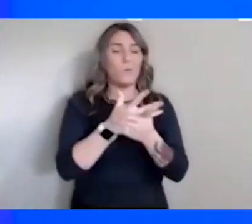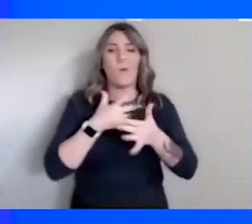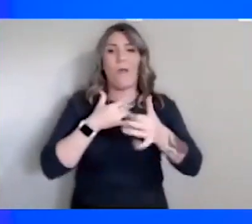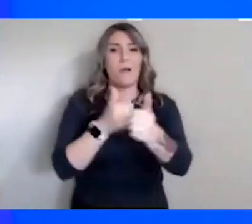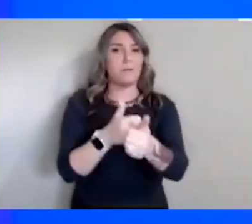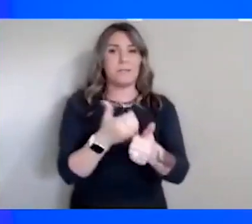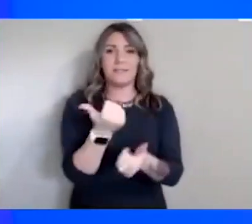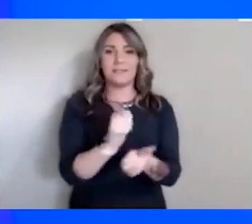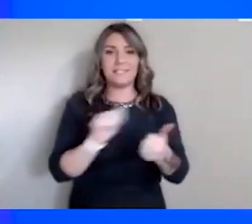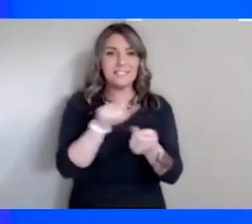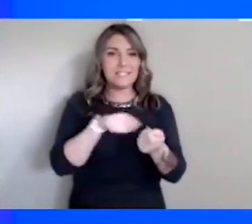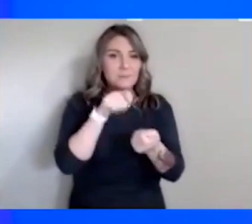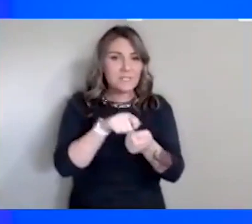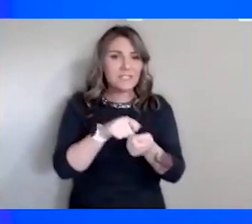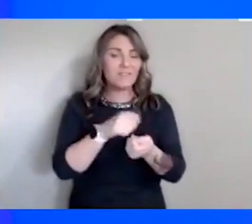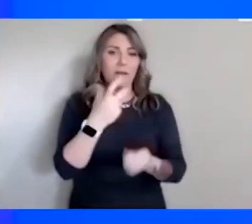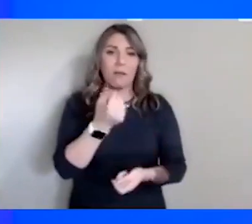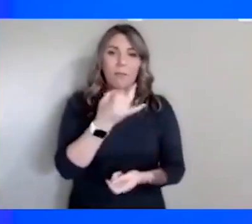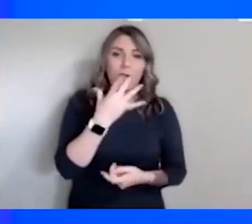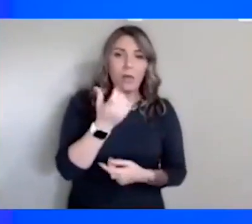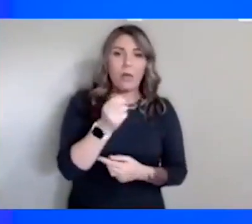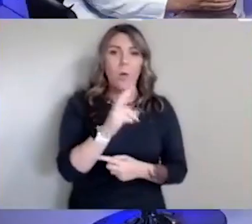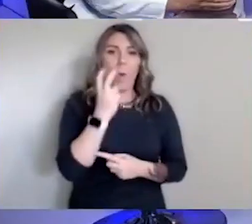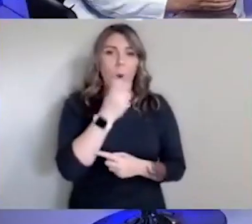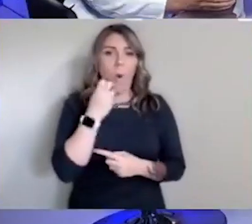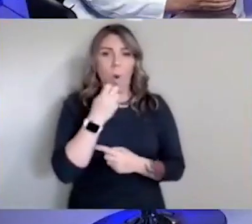specific pill or oral therapeutics.